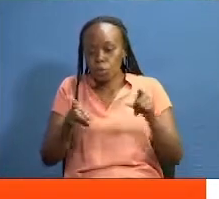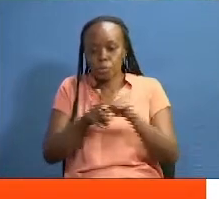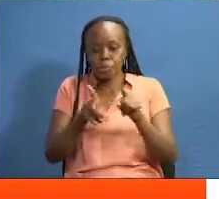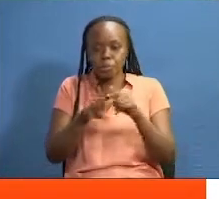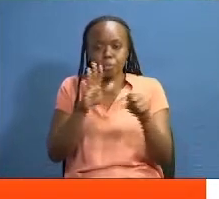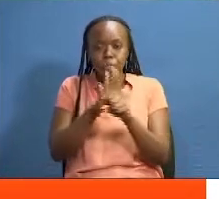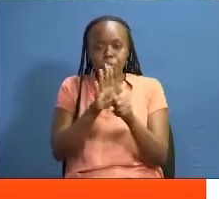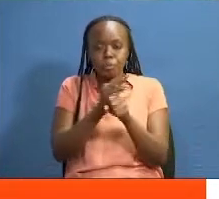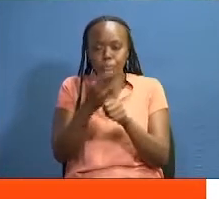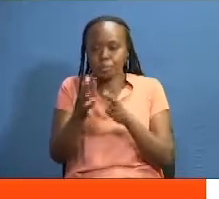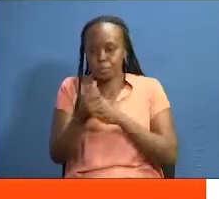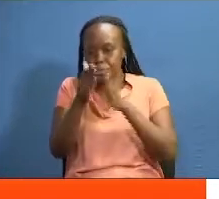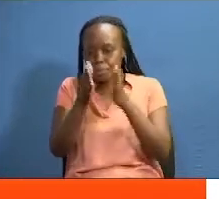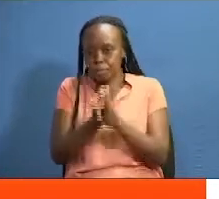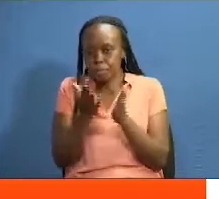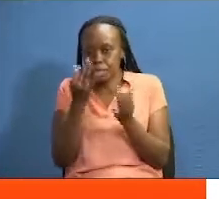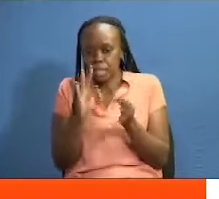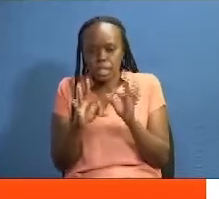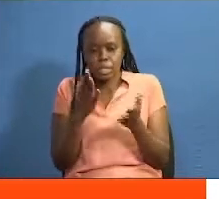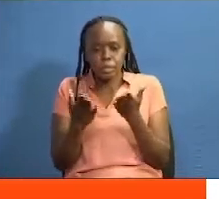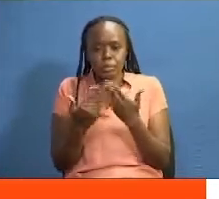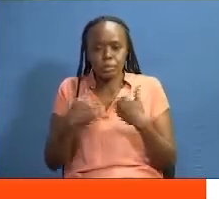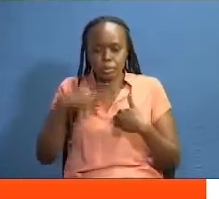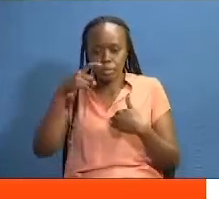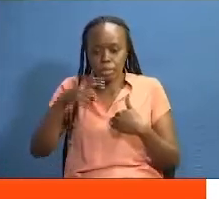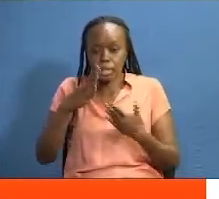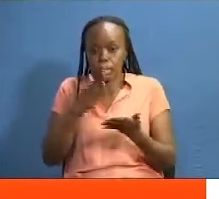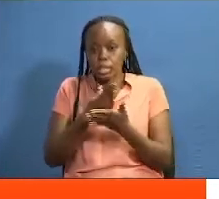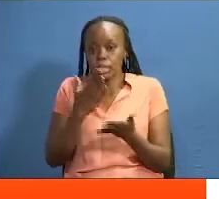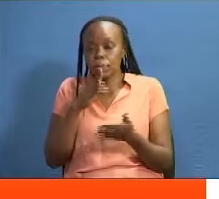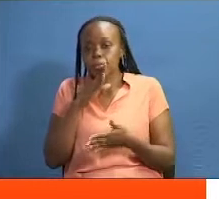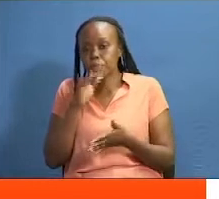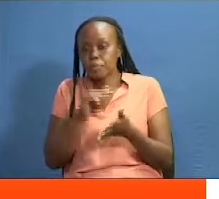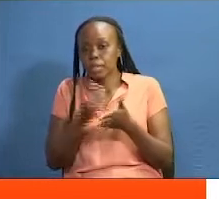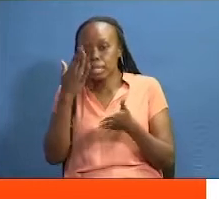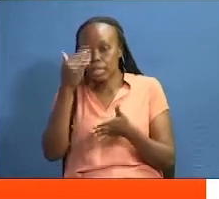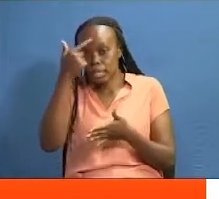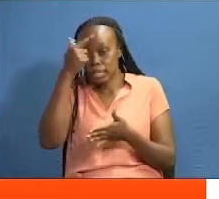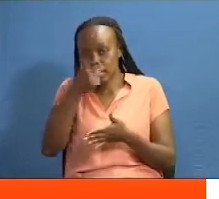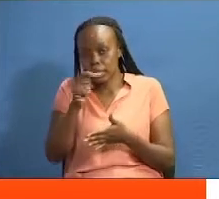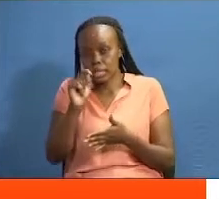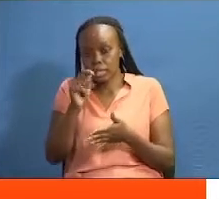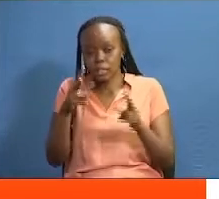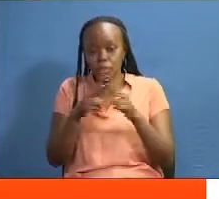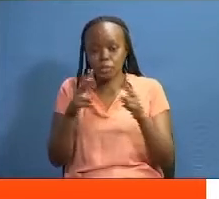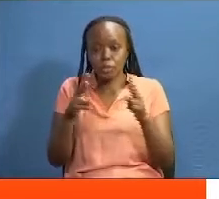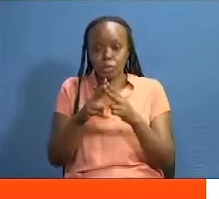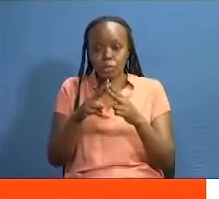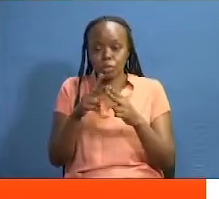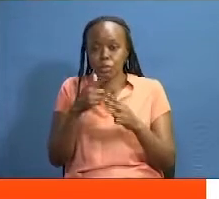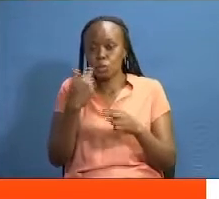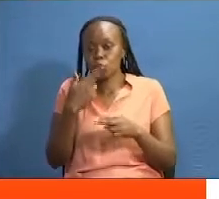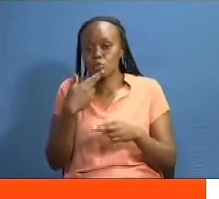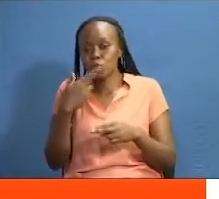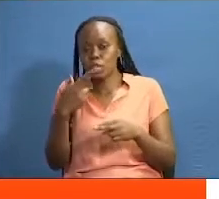lot of guidance. Right. Now, probably when you're saying you need to take a break, could it be that now that for the very fresh graduates you've had,